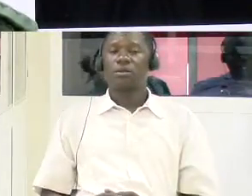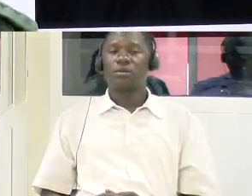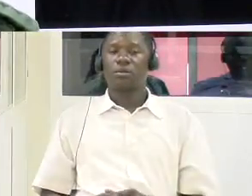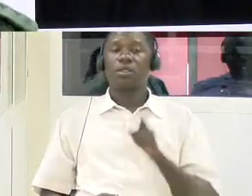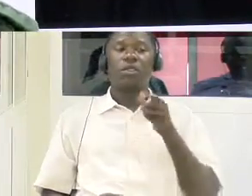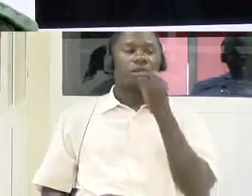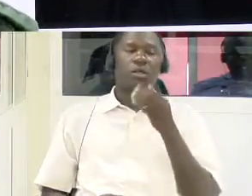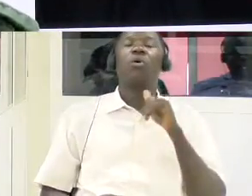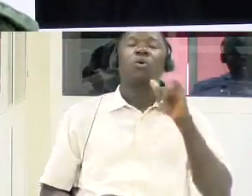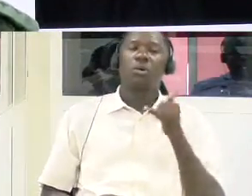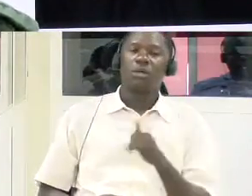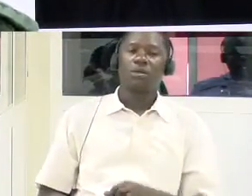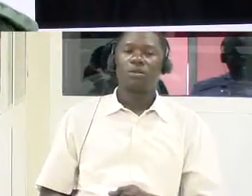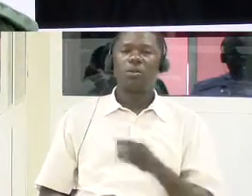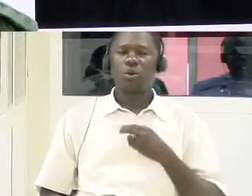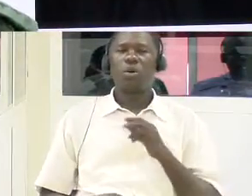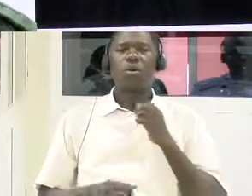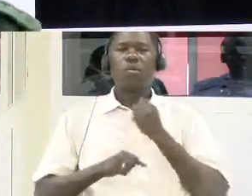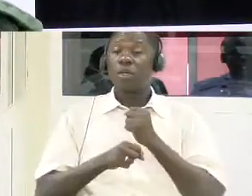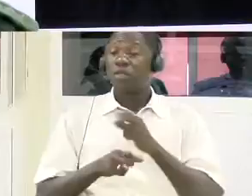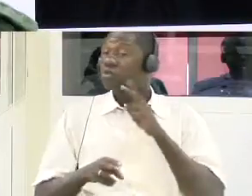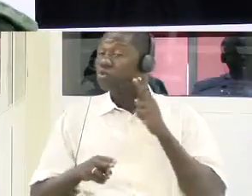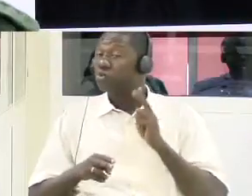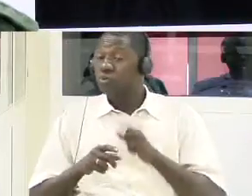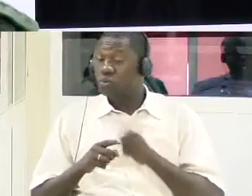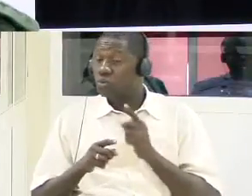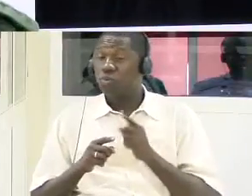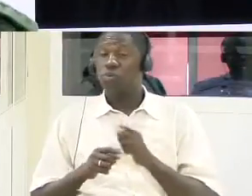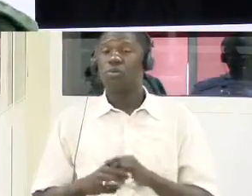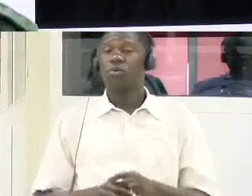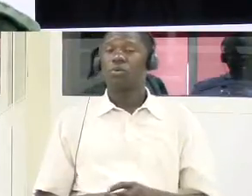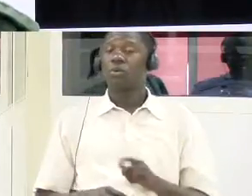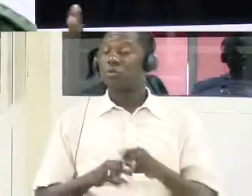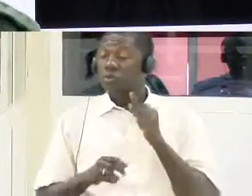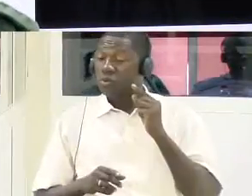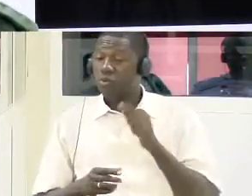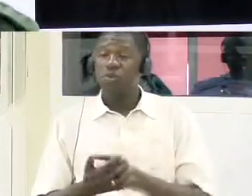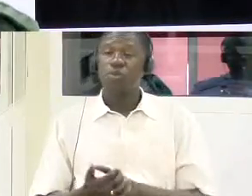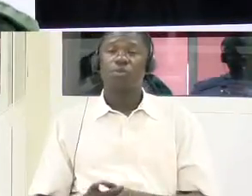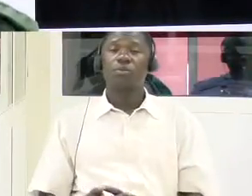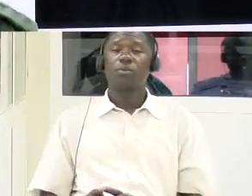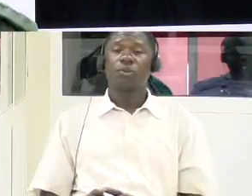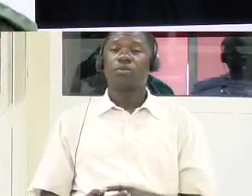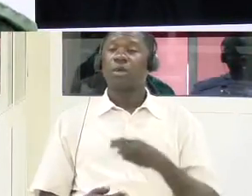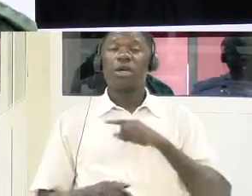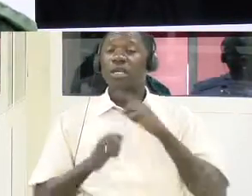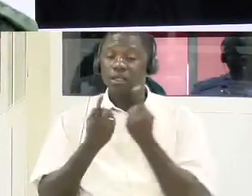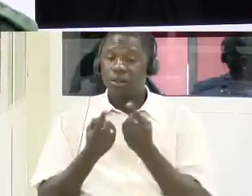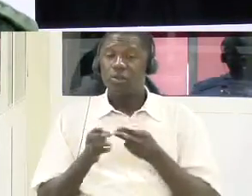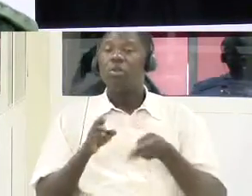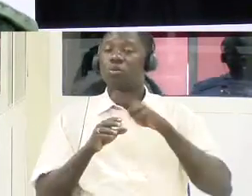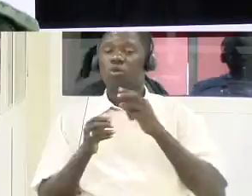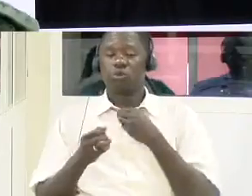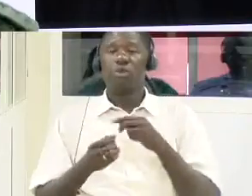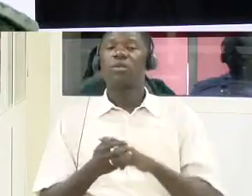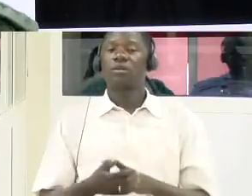but please, very soon. So you make sure you call me, at least before 2 days, call me. I said,